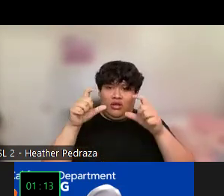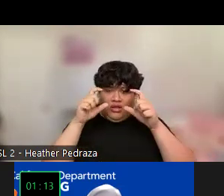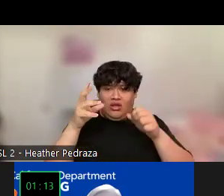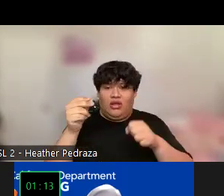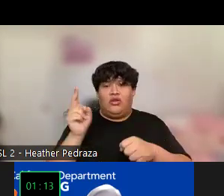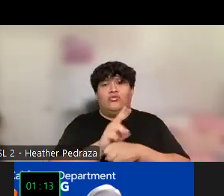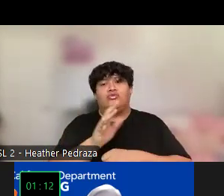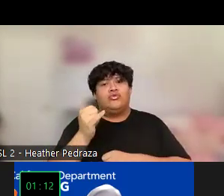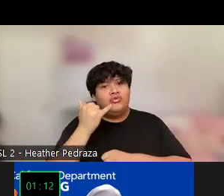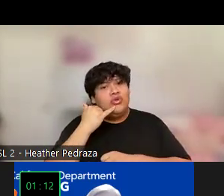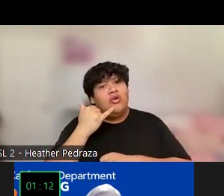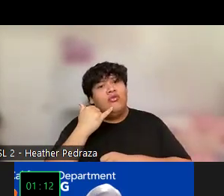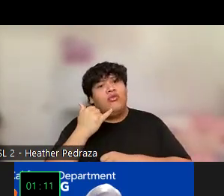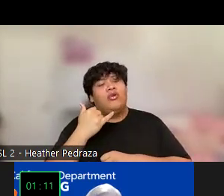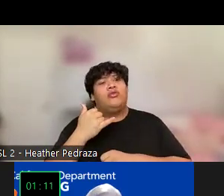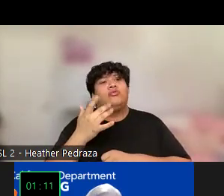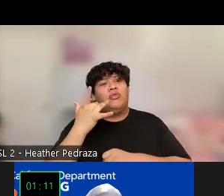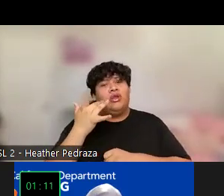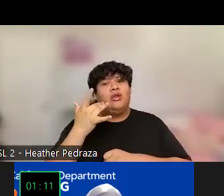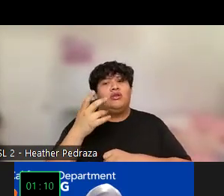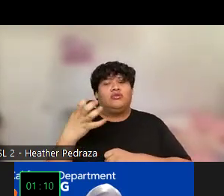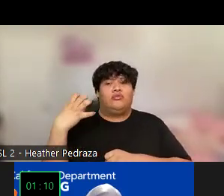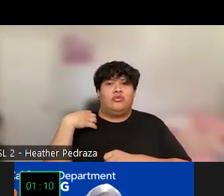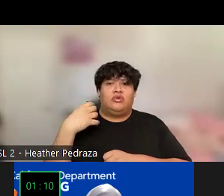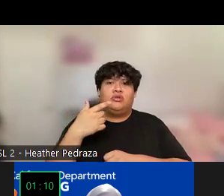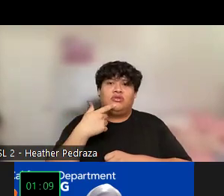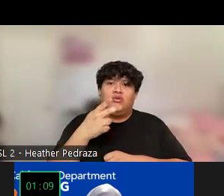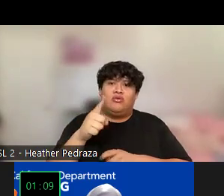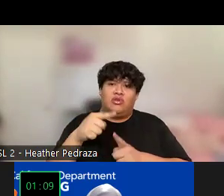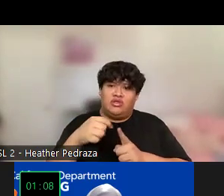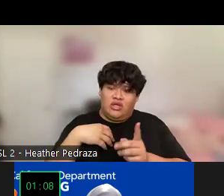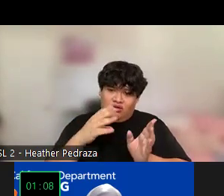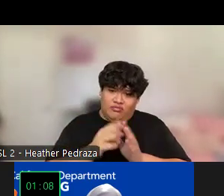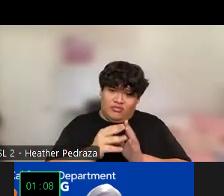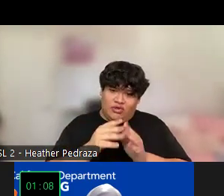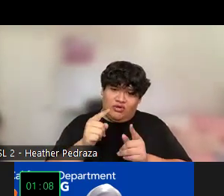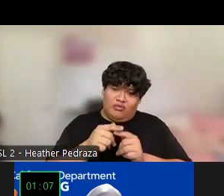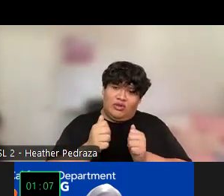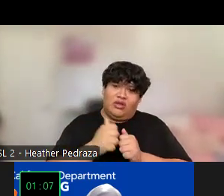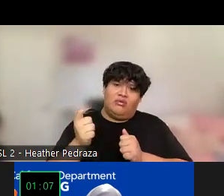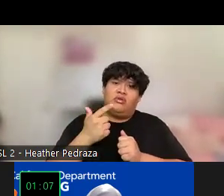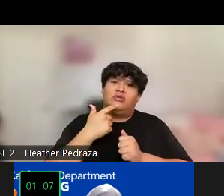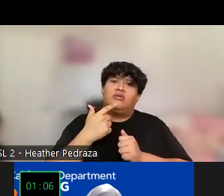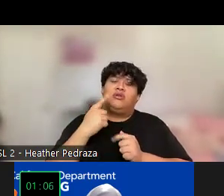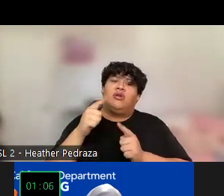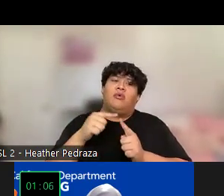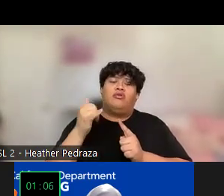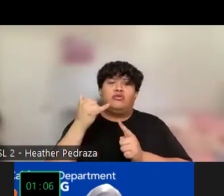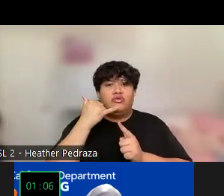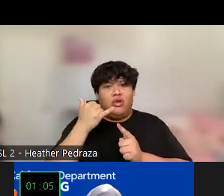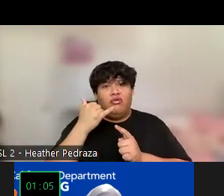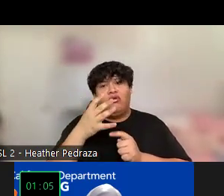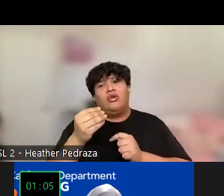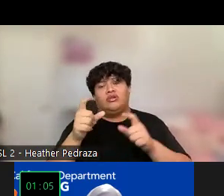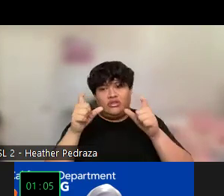because corporate said when I had my meeting with them about this, about cell phones and